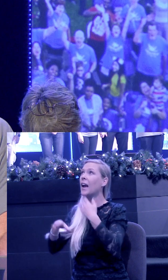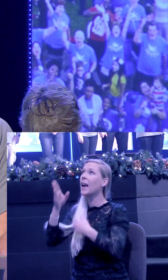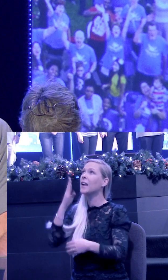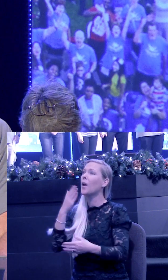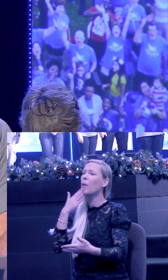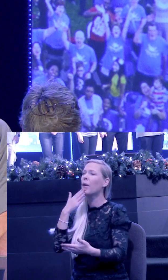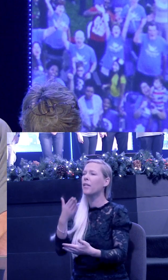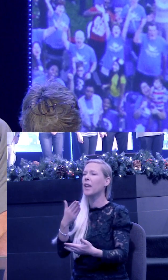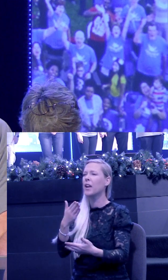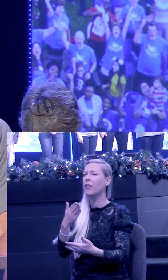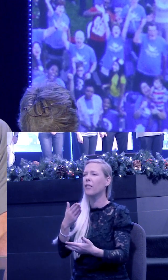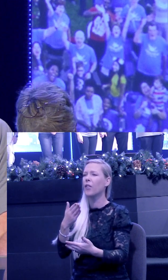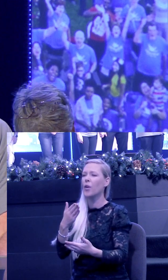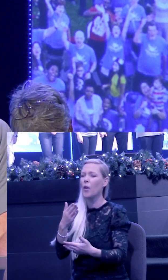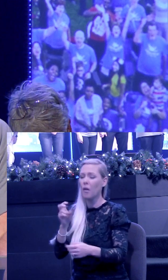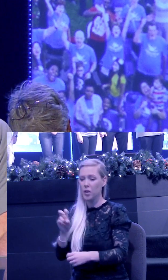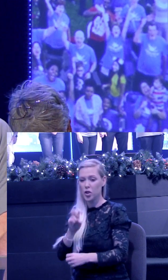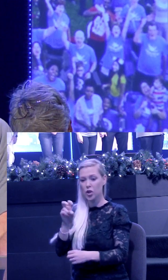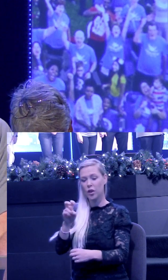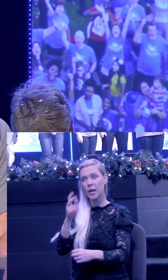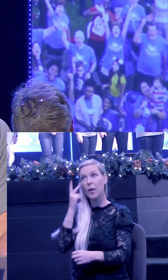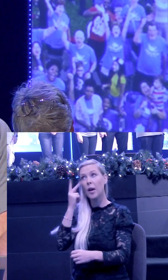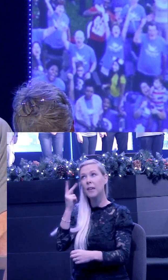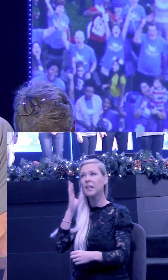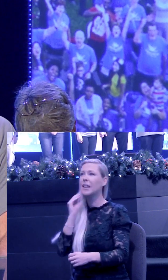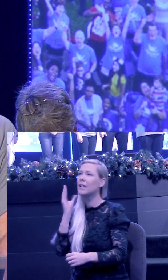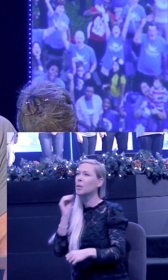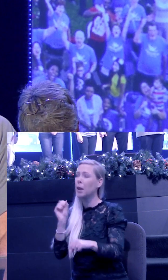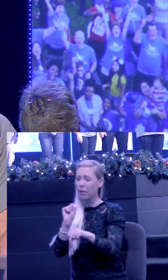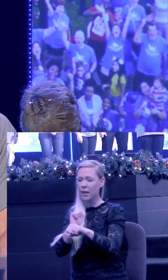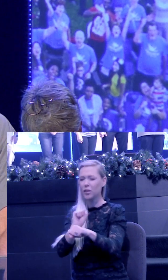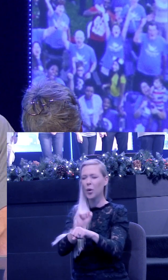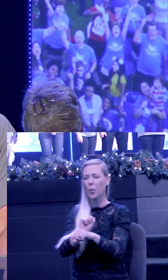to be a part of this journey and see you at work. Work in